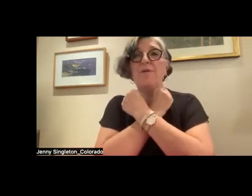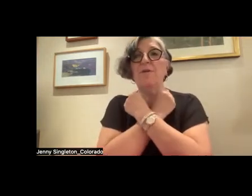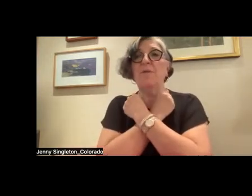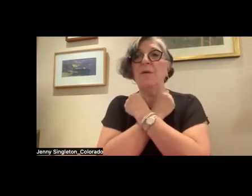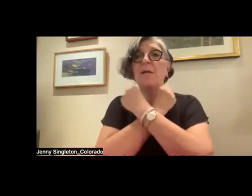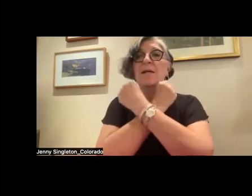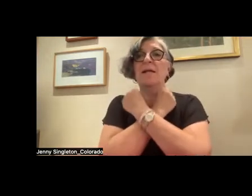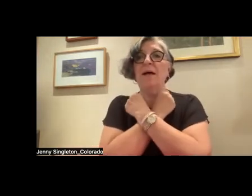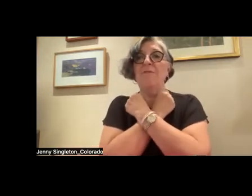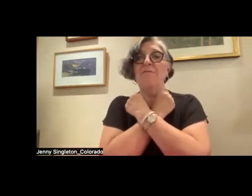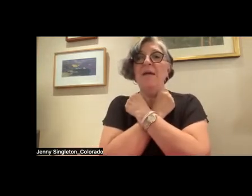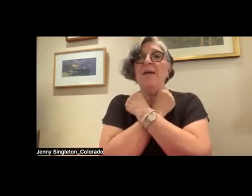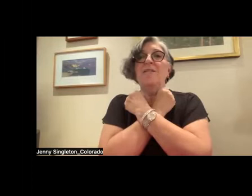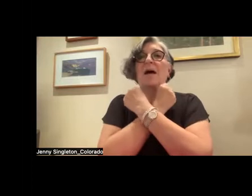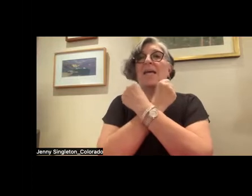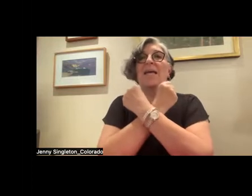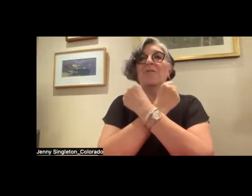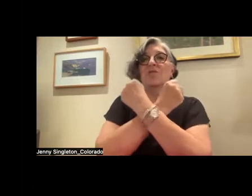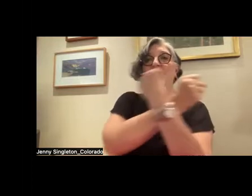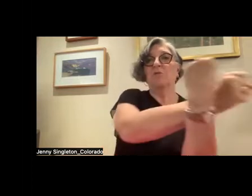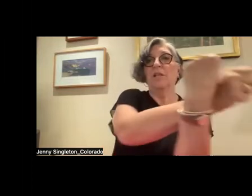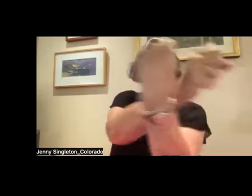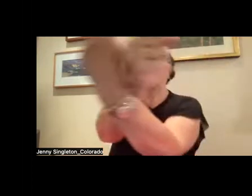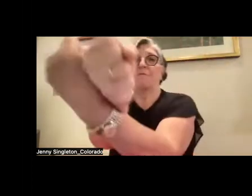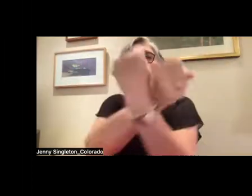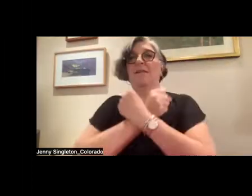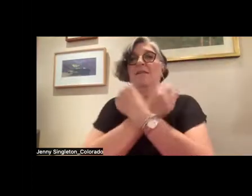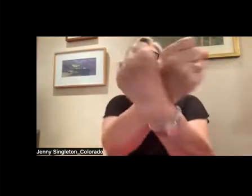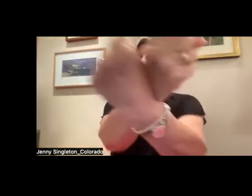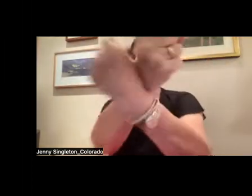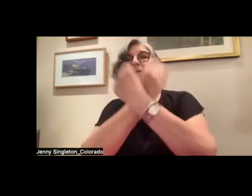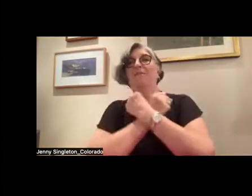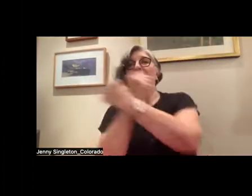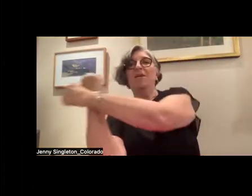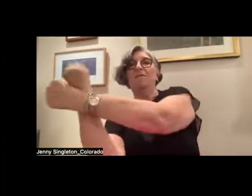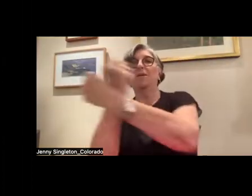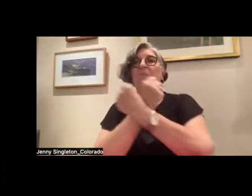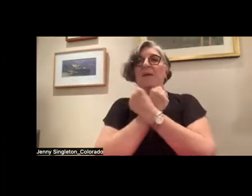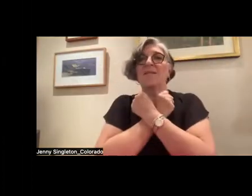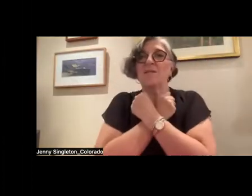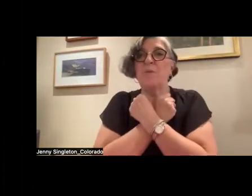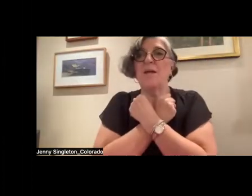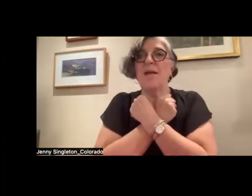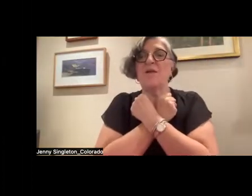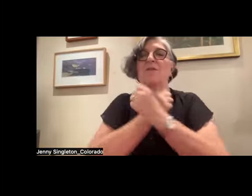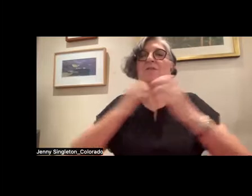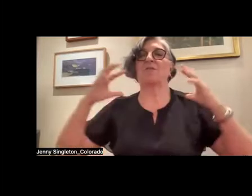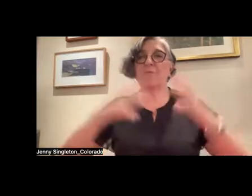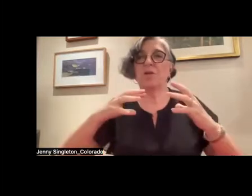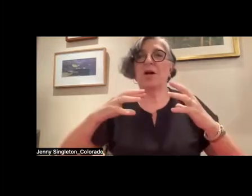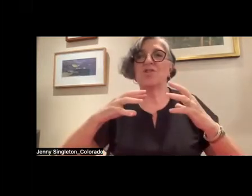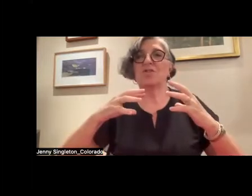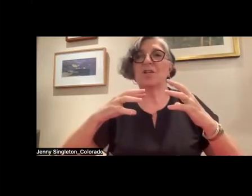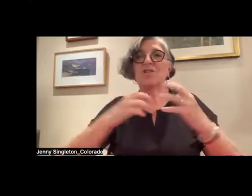love, if you look at me, love. So I can't just do love. I love you, you love me, you know, because it's body anchored, there's